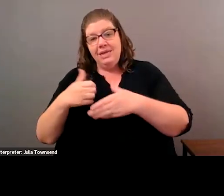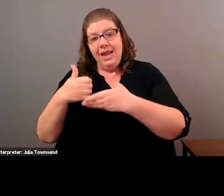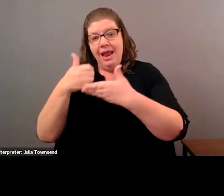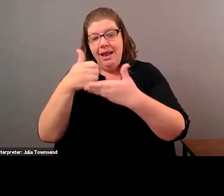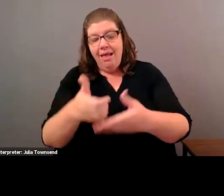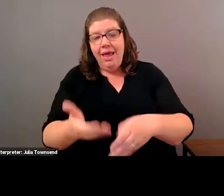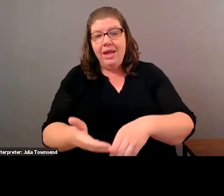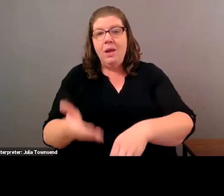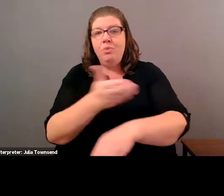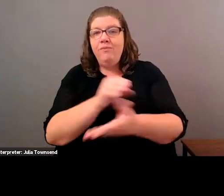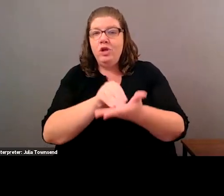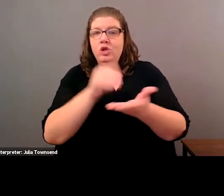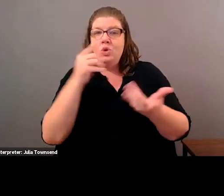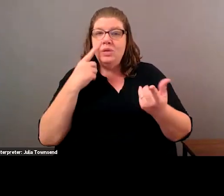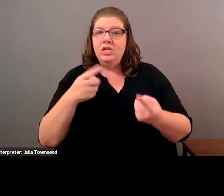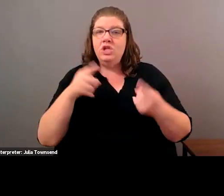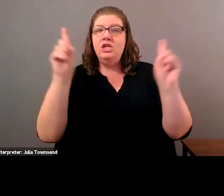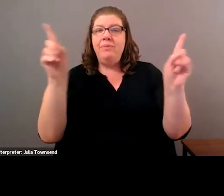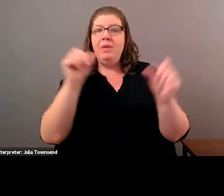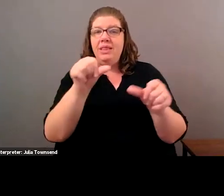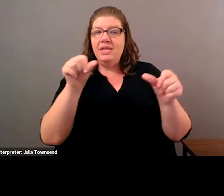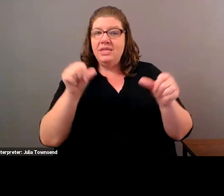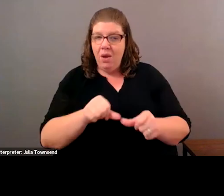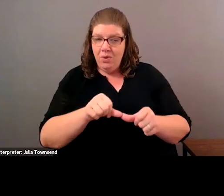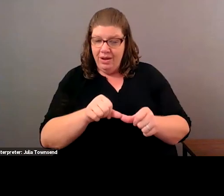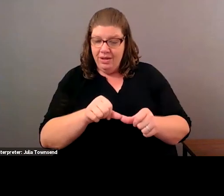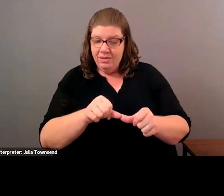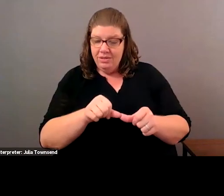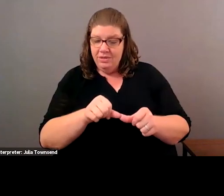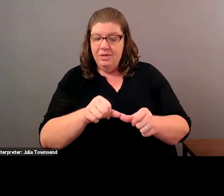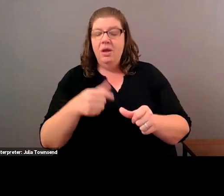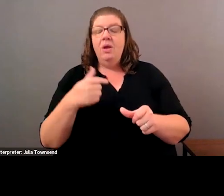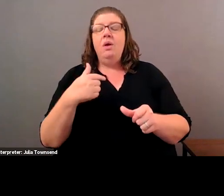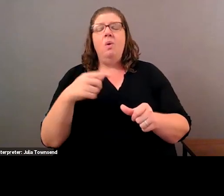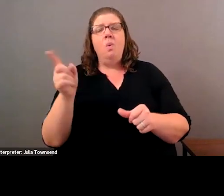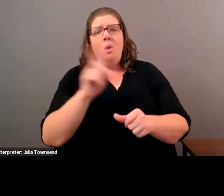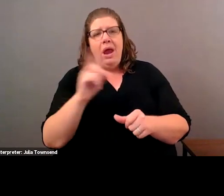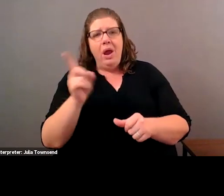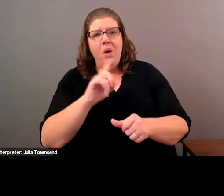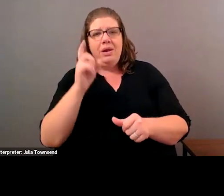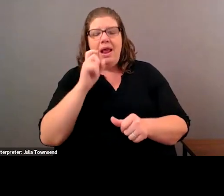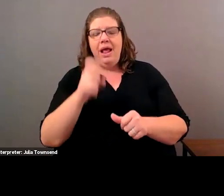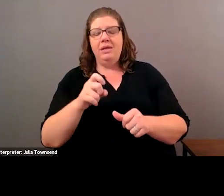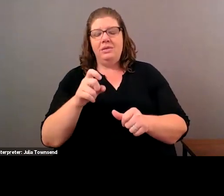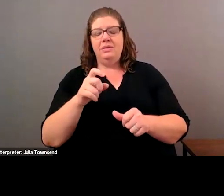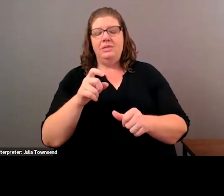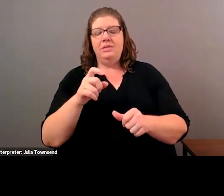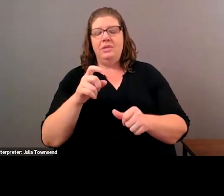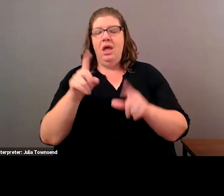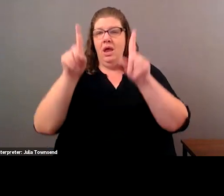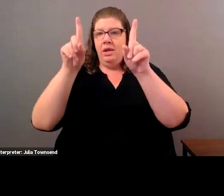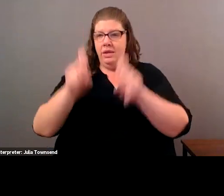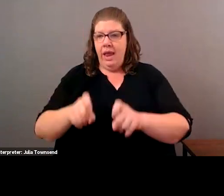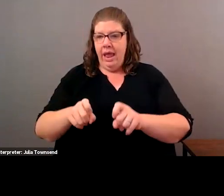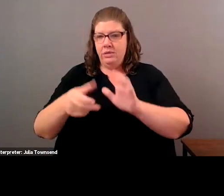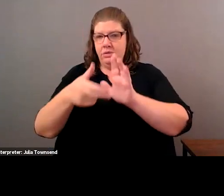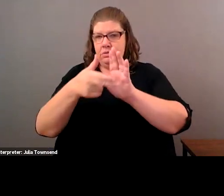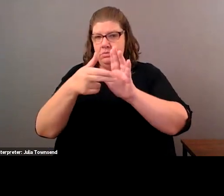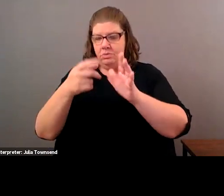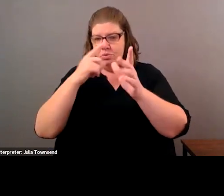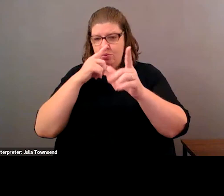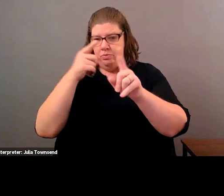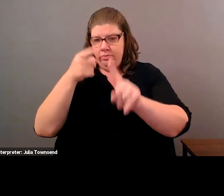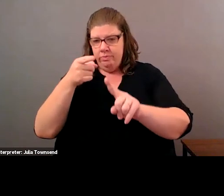improving the students' achievement in these areas. Where does a diagnostic tool that drills down apply